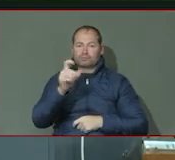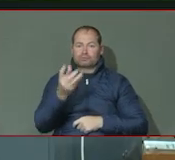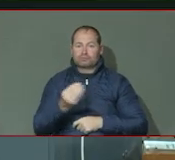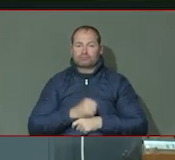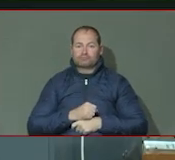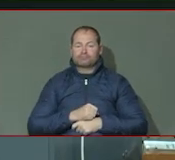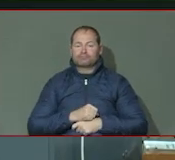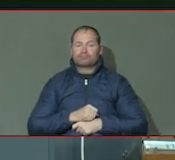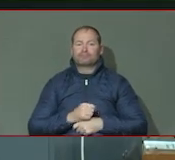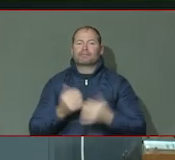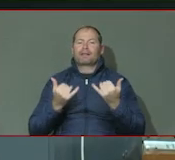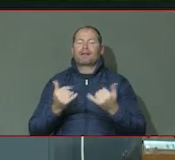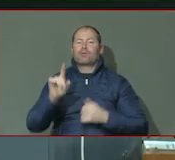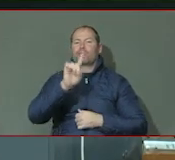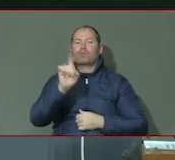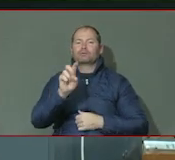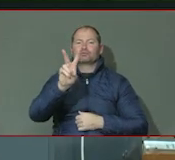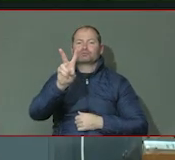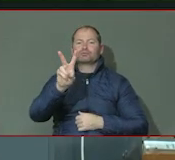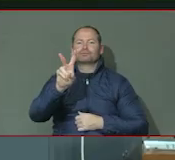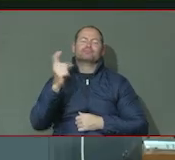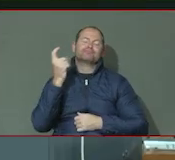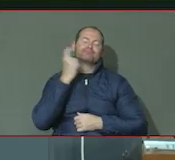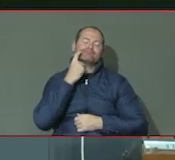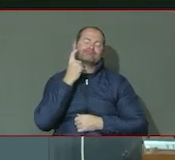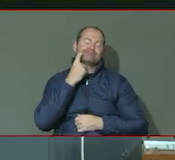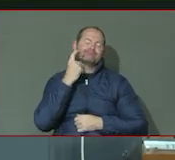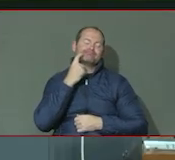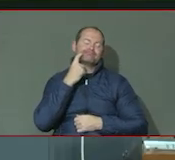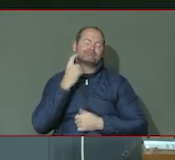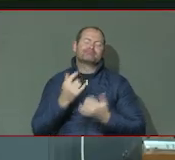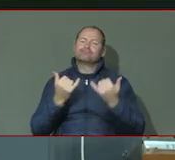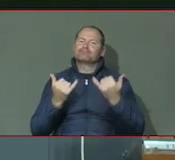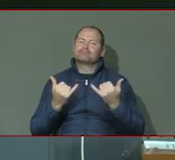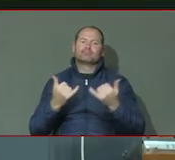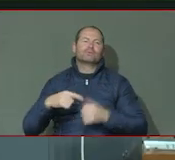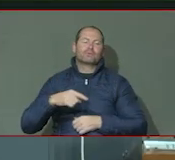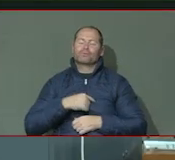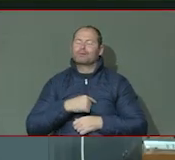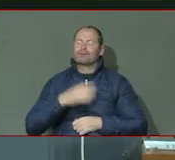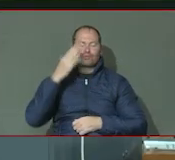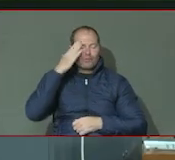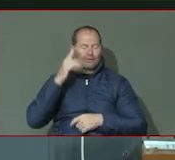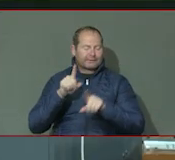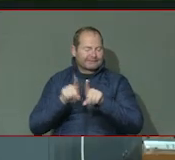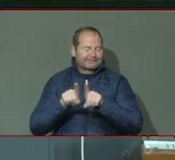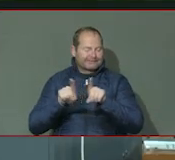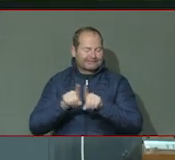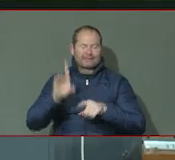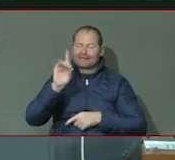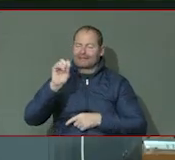Nothing. Question 2 for me is the easiest question of the whole paper, because it's the same. Every time they ask dividends